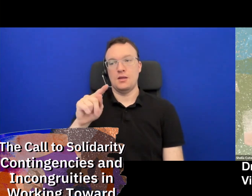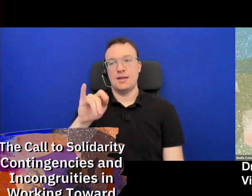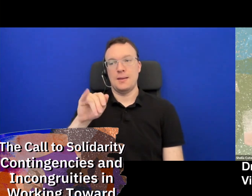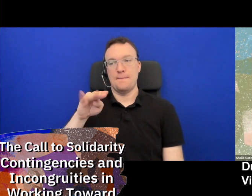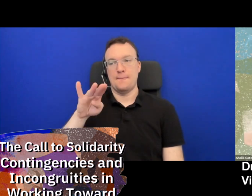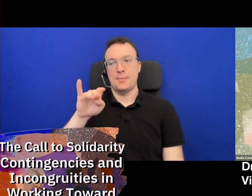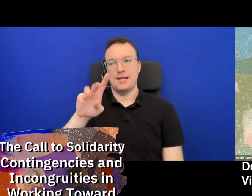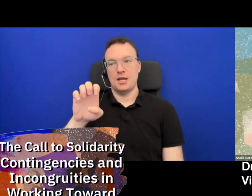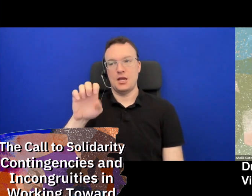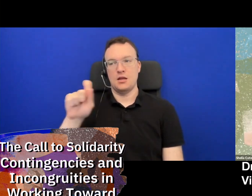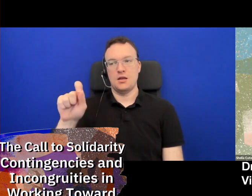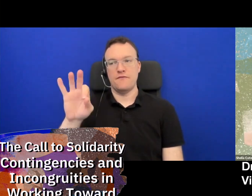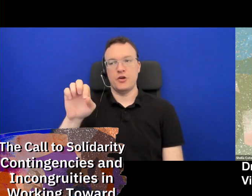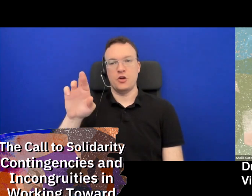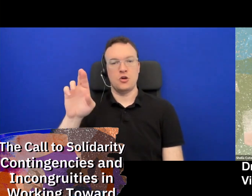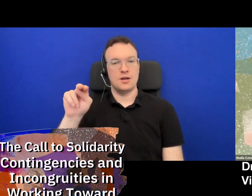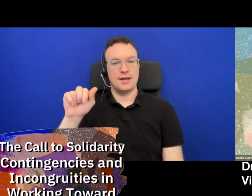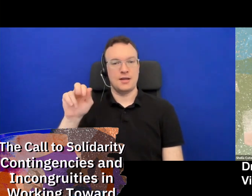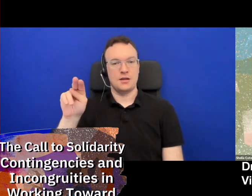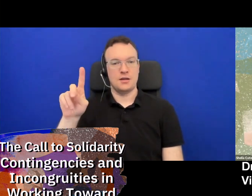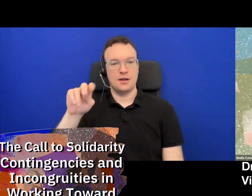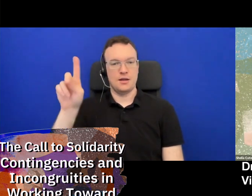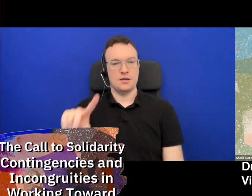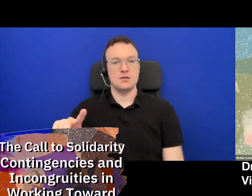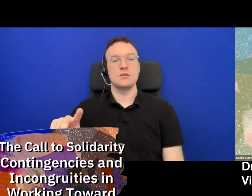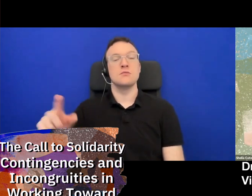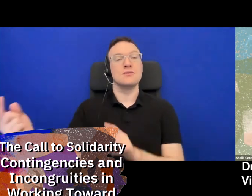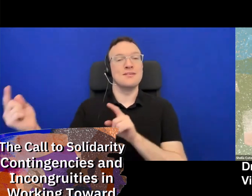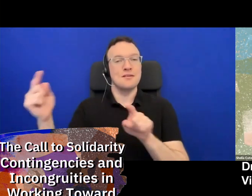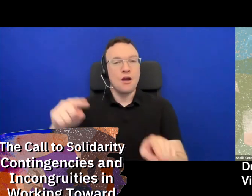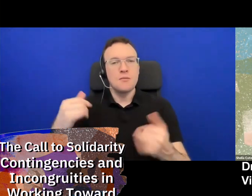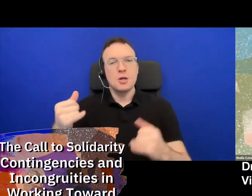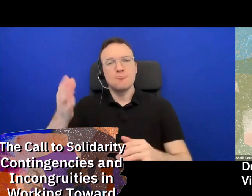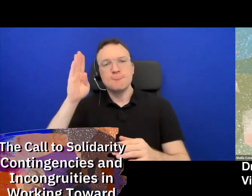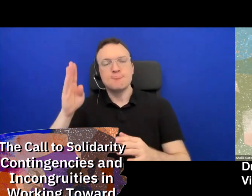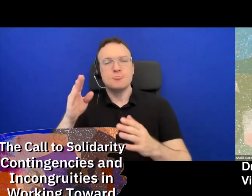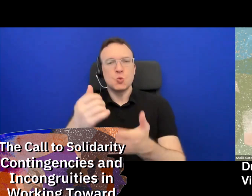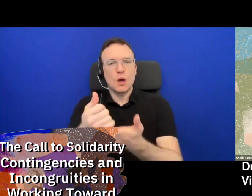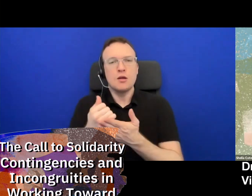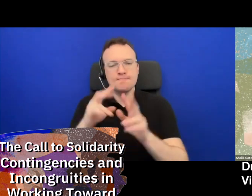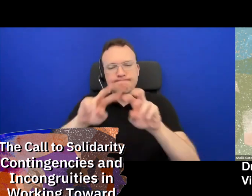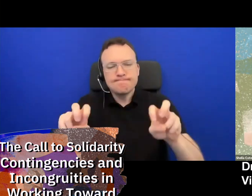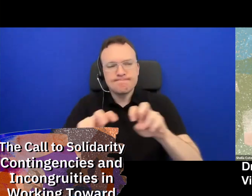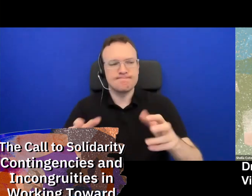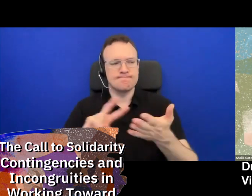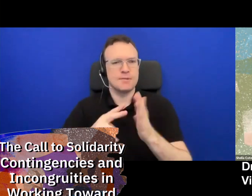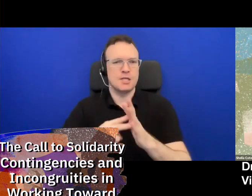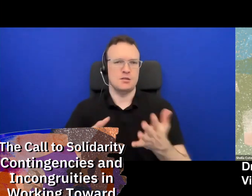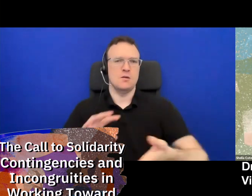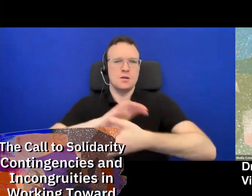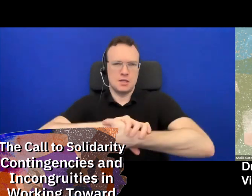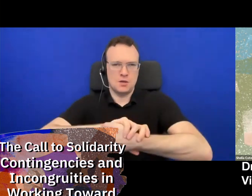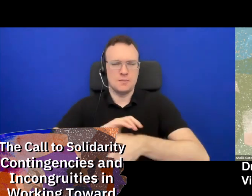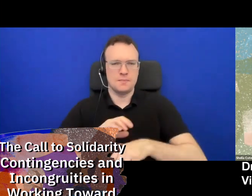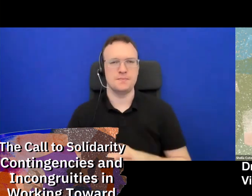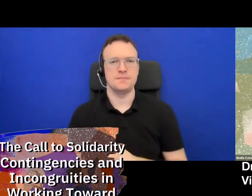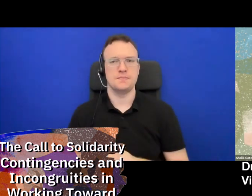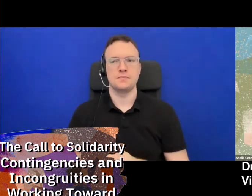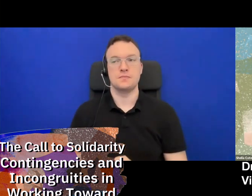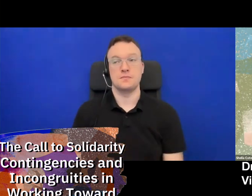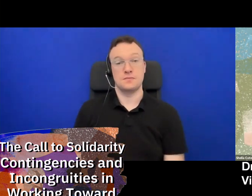Gaztambide-Fernández has joined us today to help us explore the dimensions of solidarity. Dr.